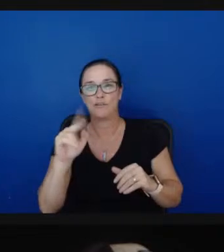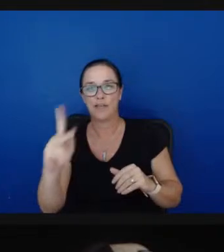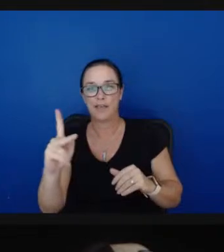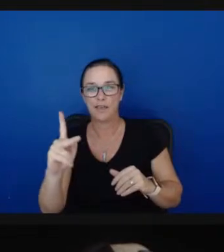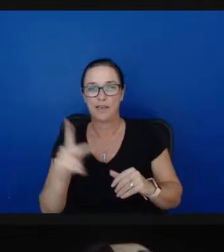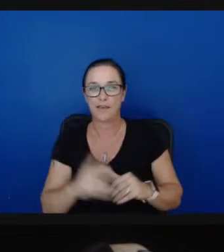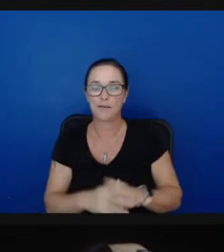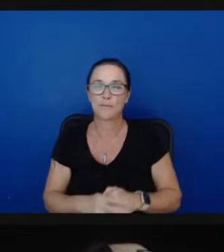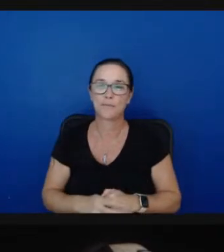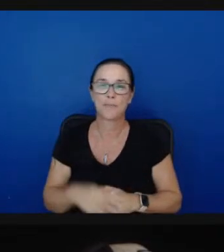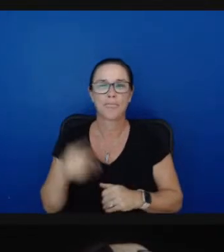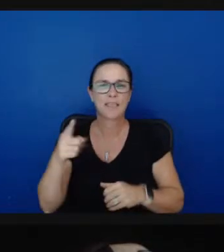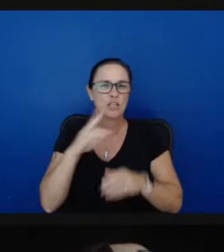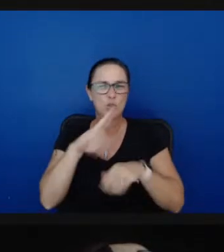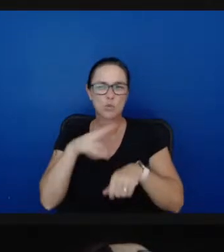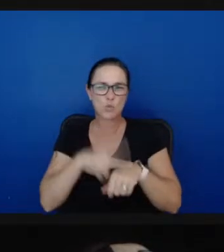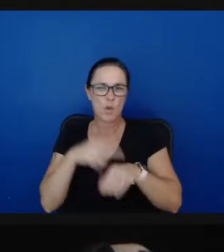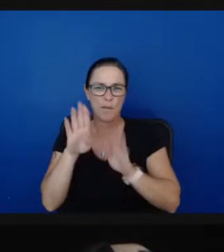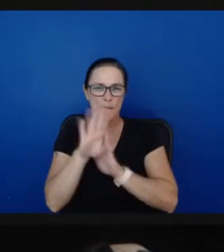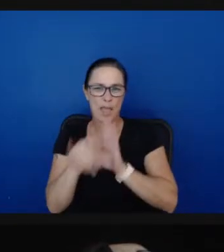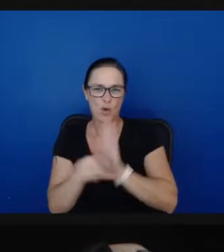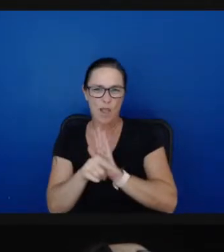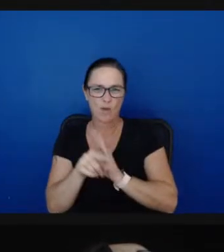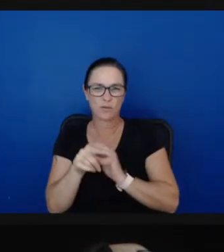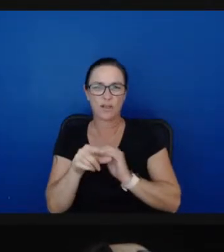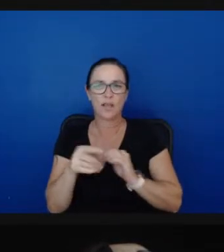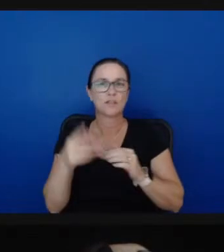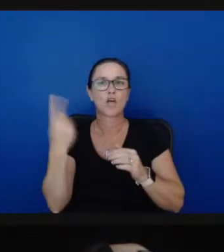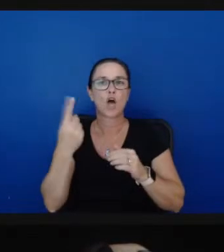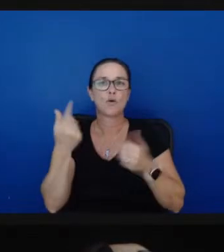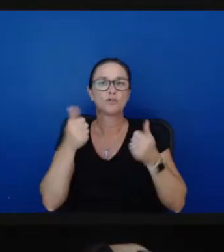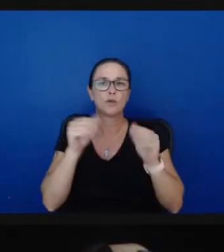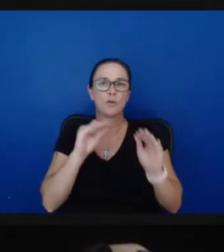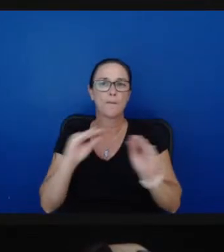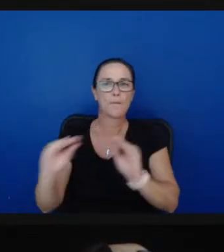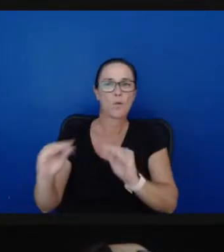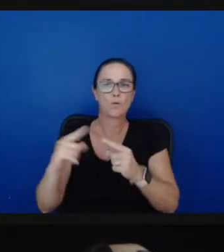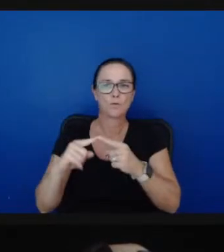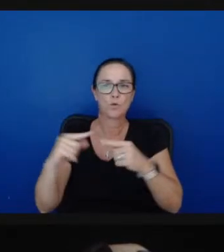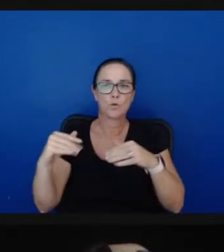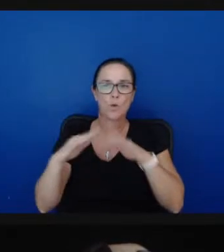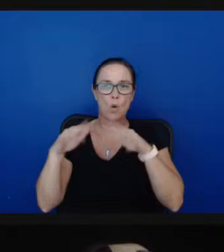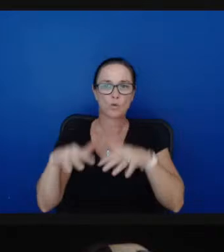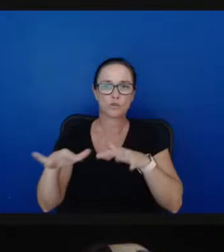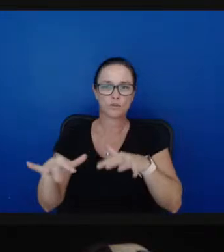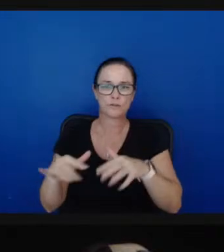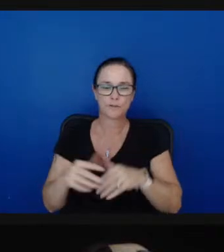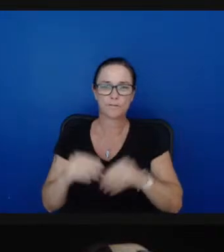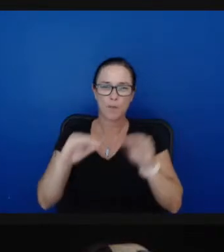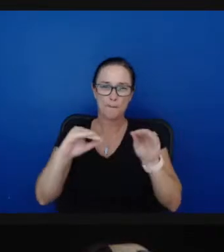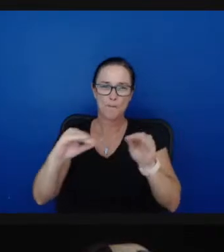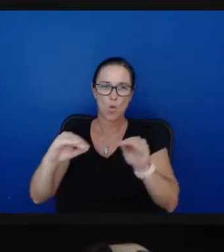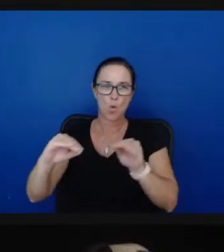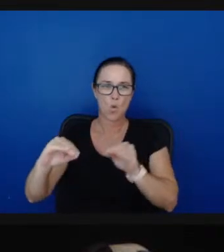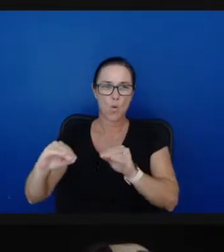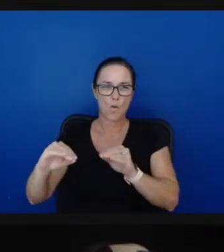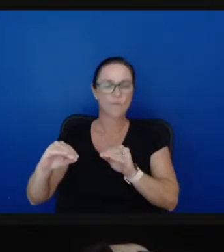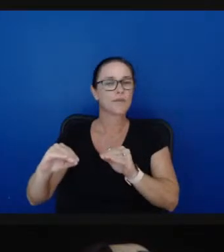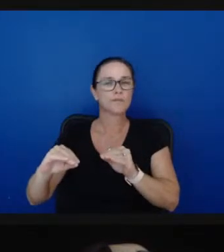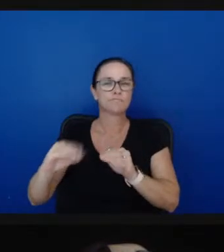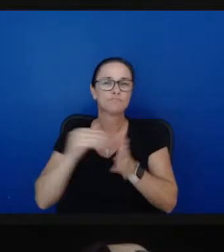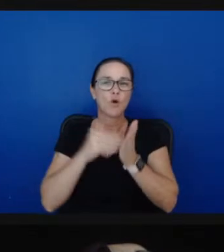normal background. This whole flank is always trying to move towards the ocean and adjust that way. So you often see that pattern